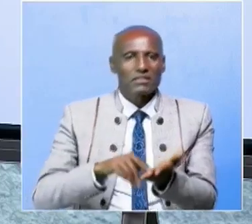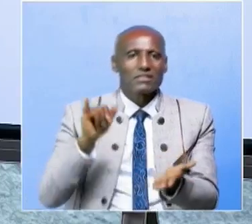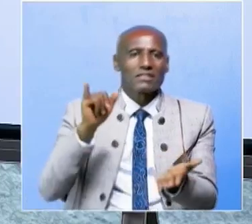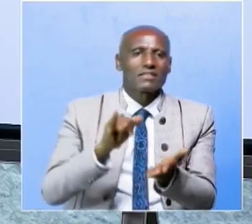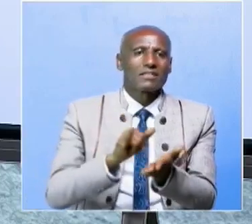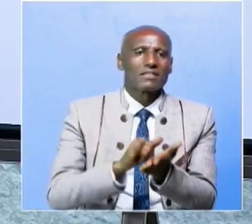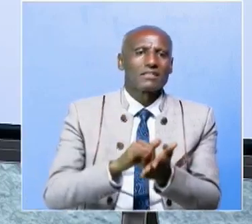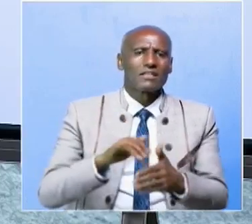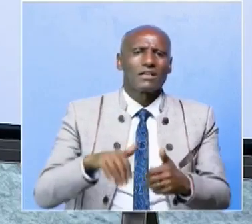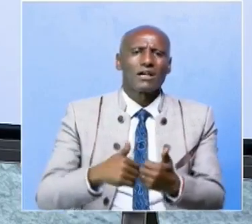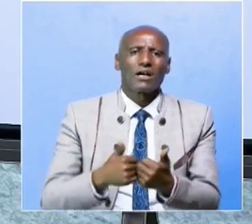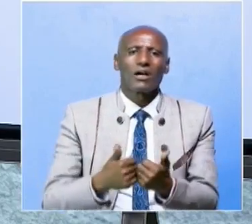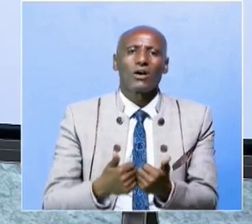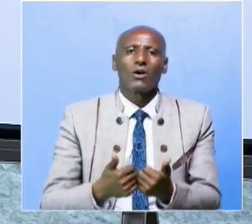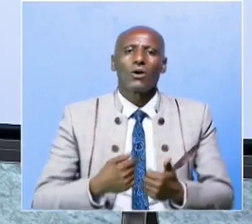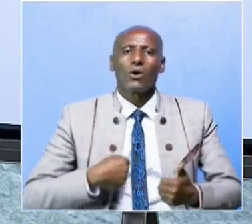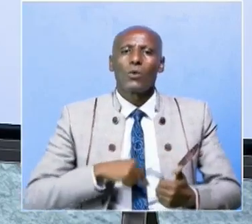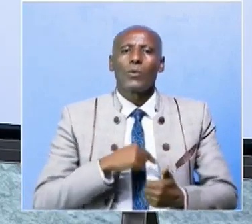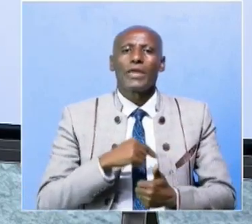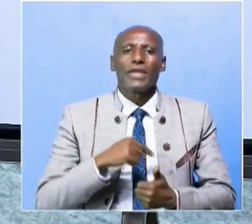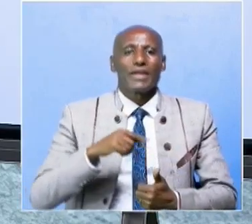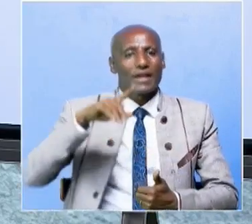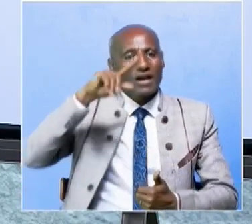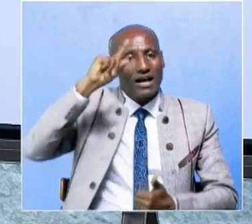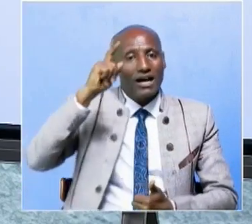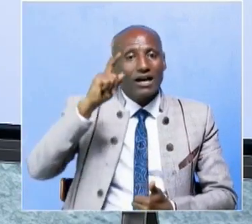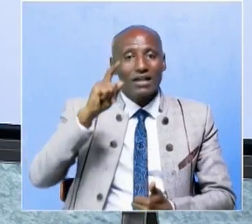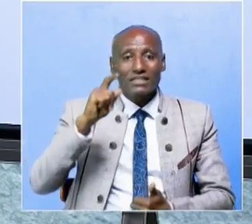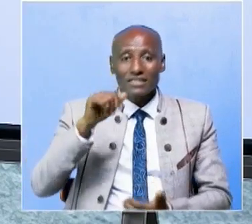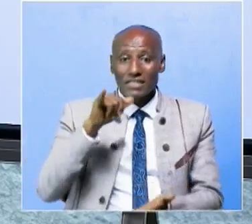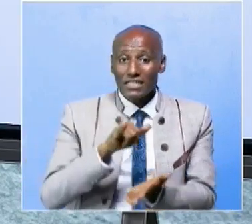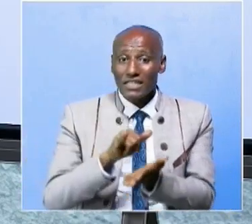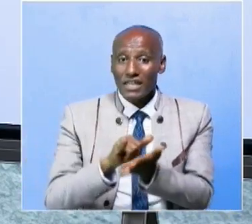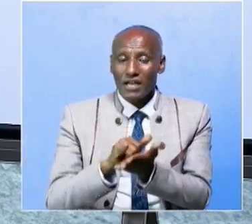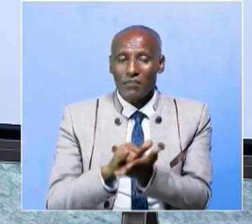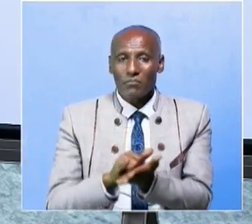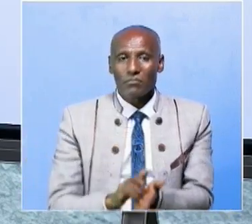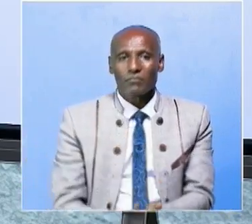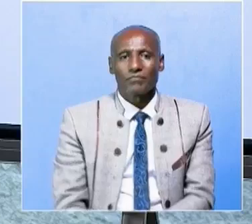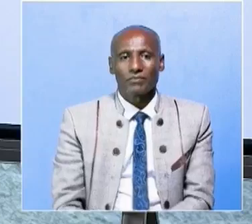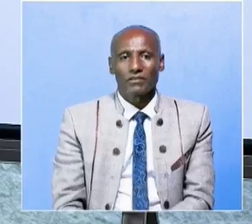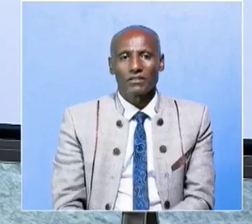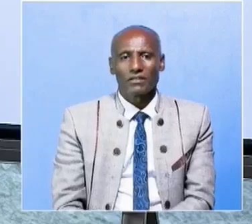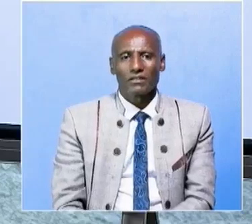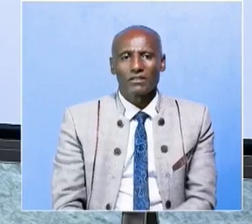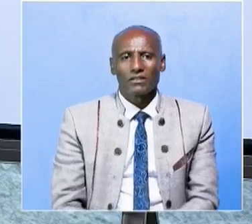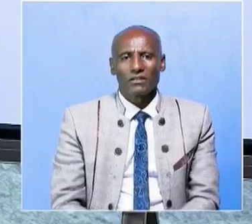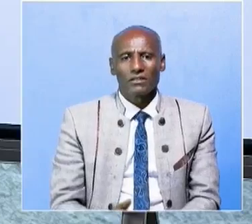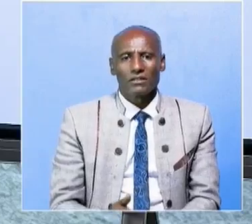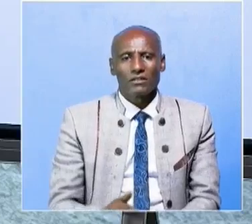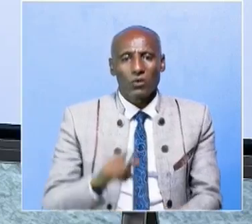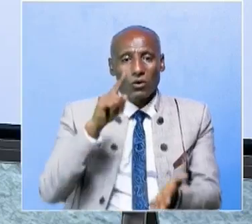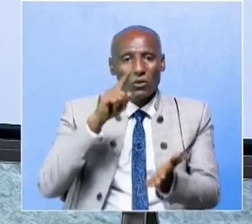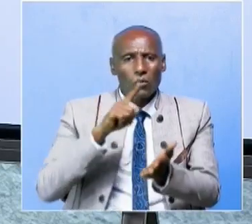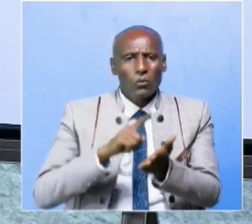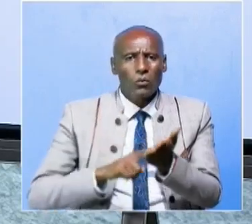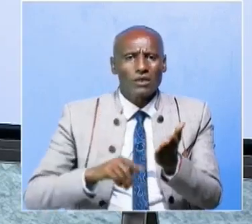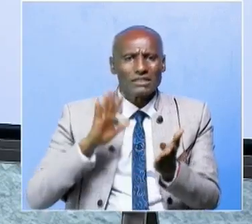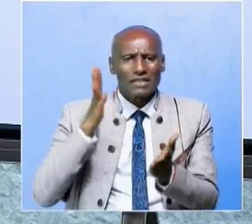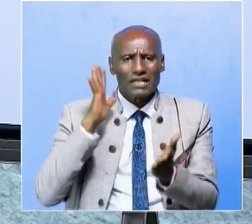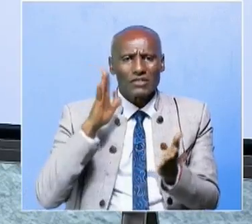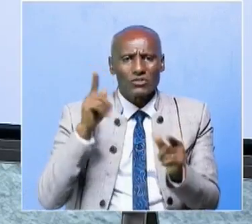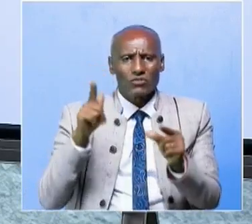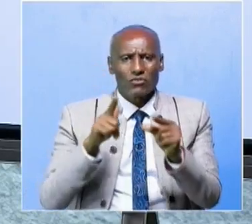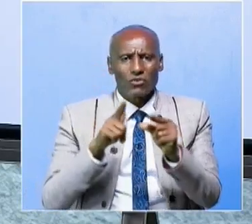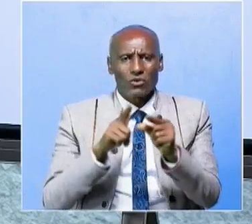we ask that? In what way can we ask it? By using what kinds of words or phrases?